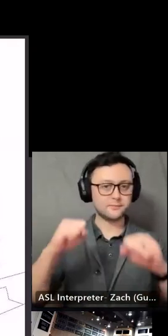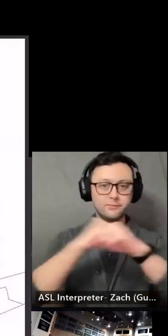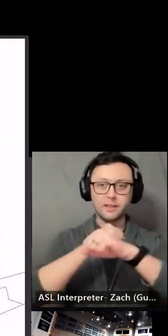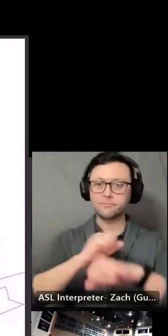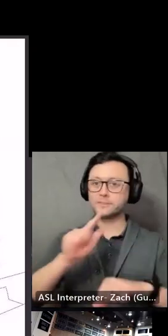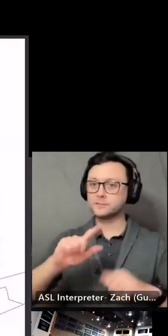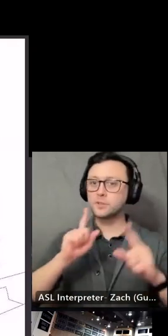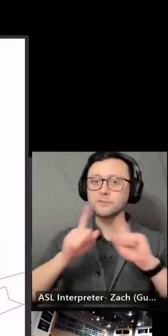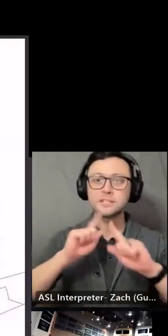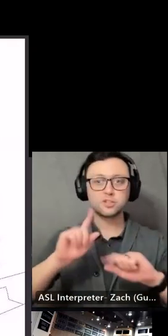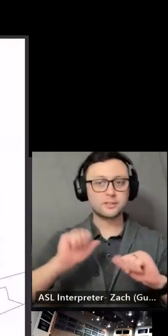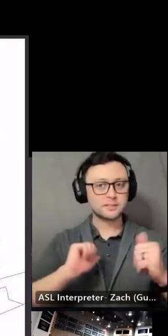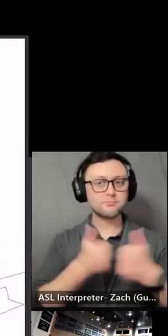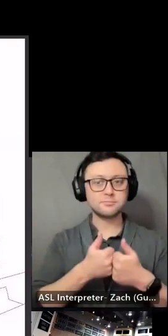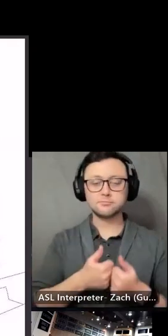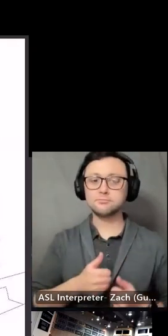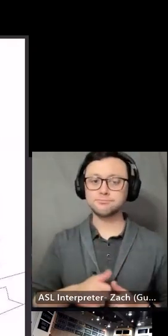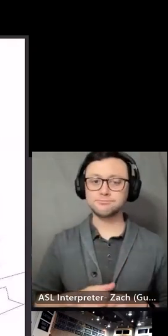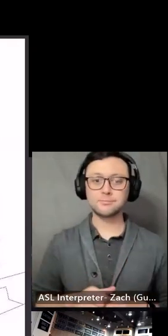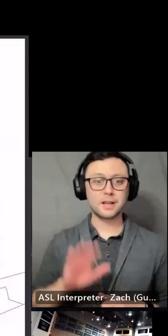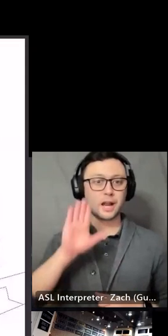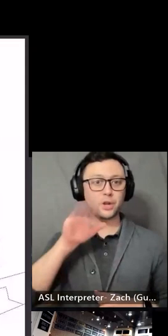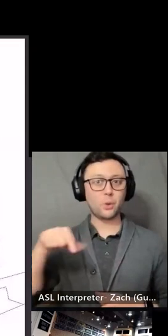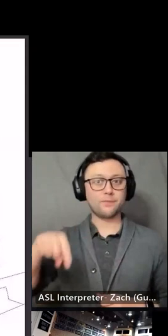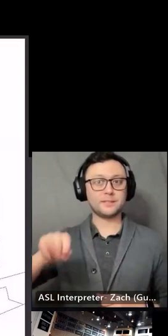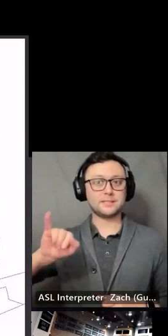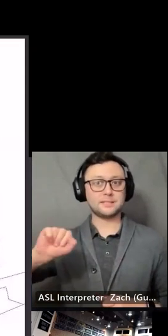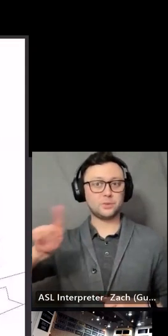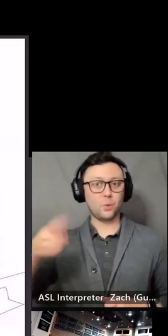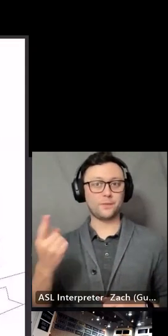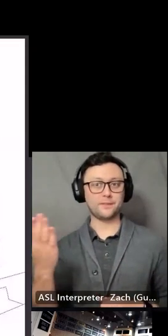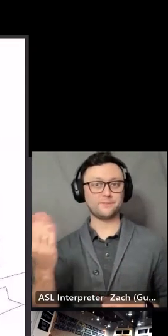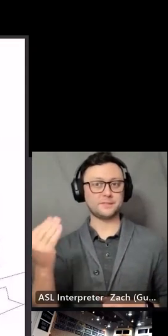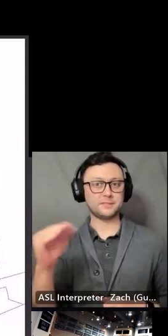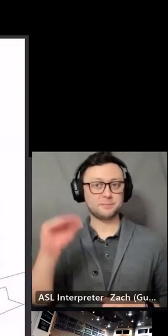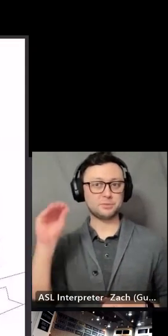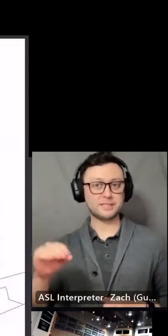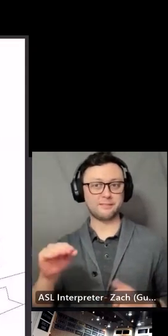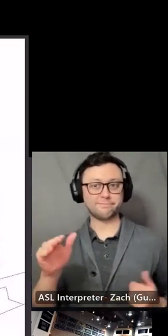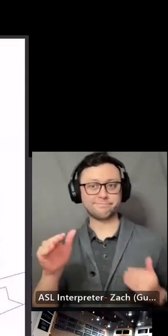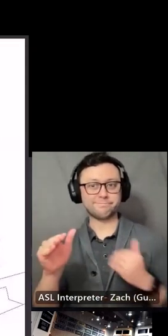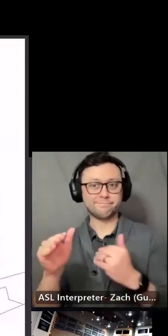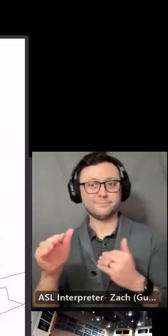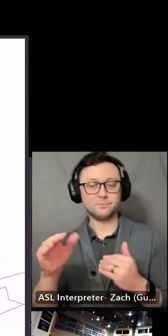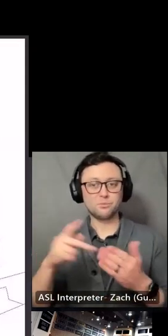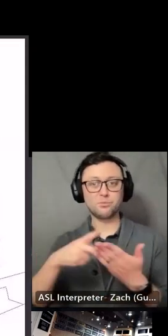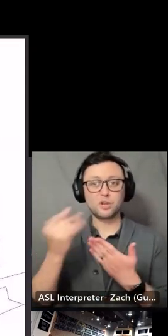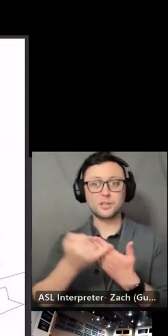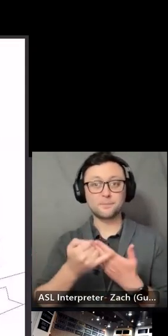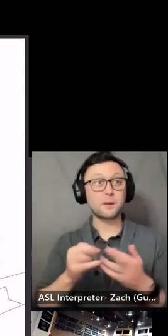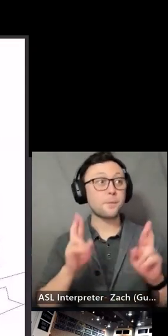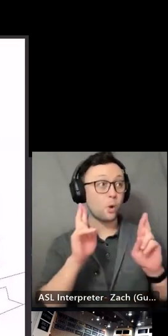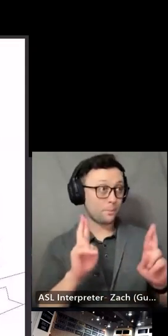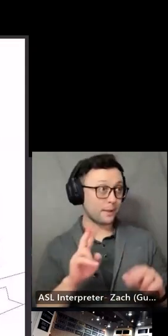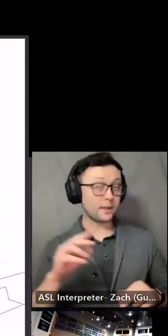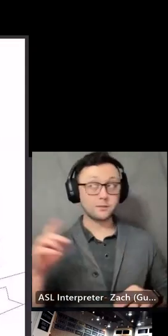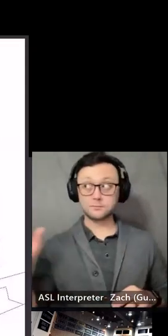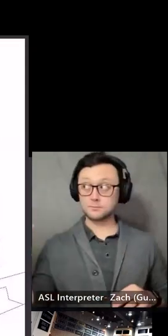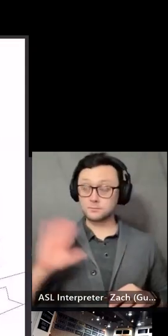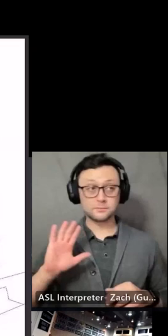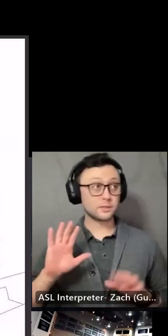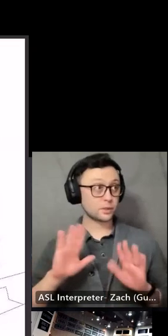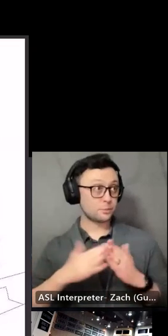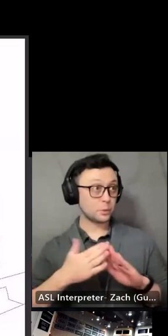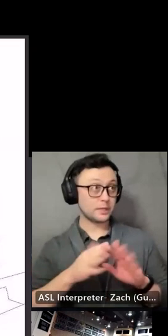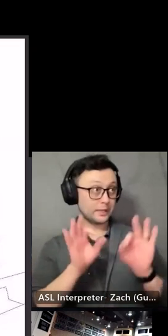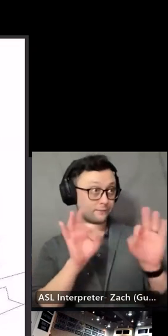all of the work that you're doing. I know that this is only a 15% project, and I hope that the feedback that you're hearing today from the community will